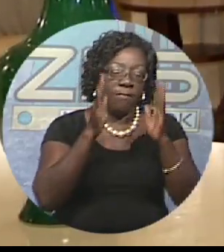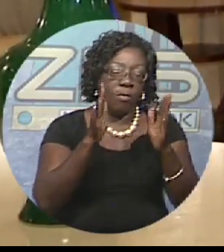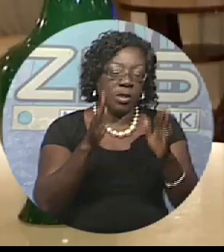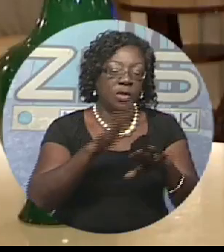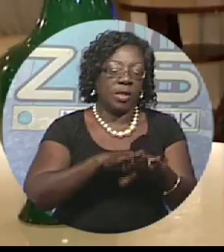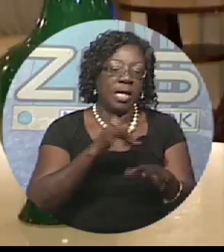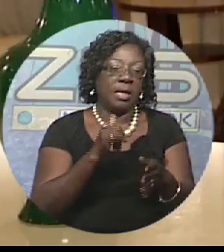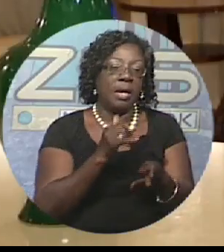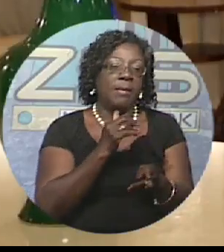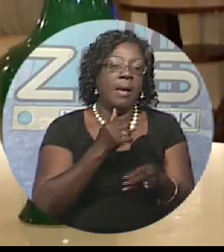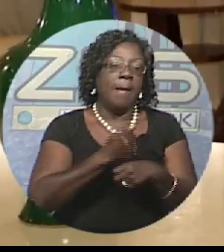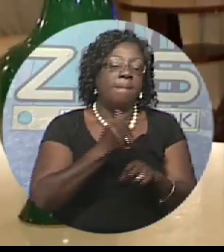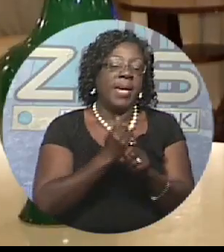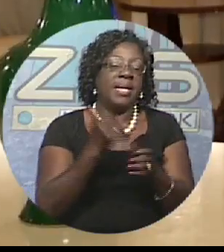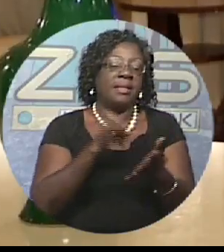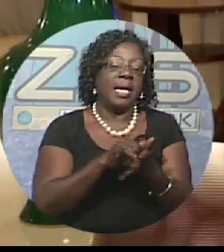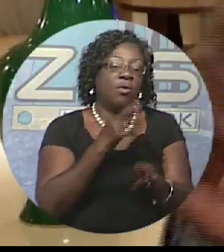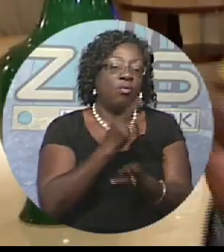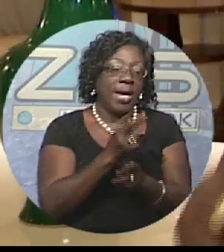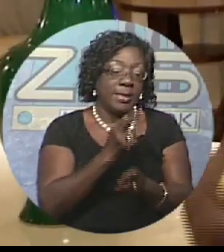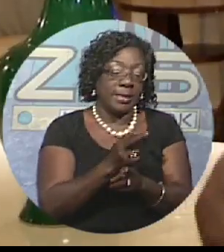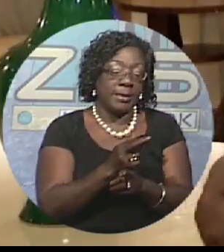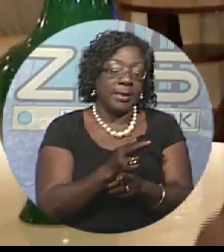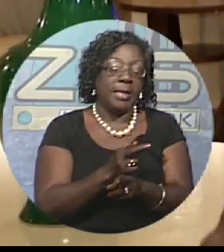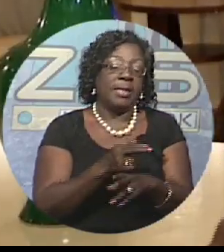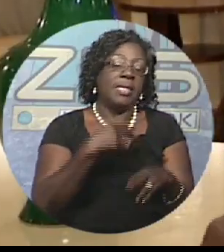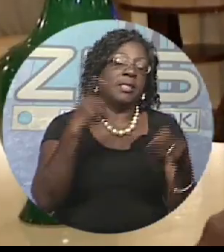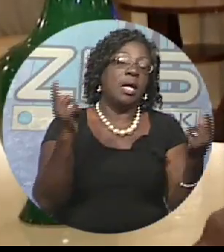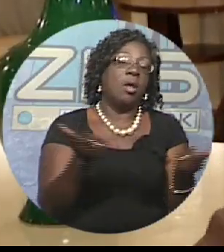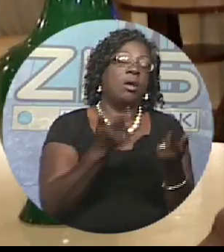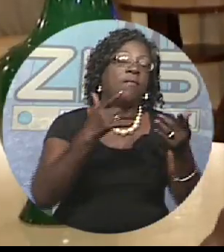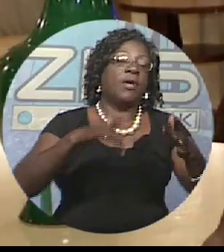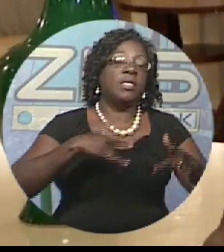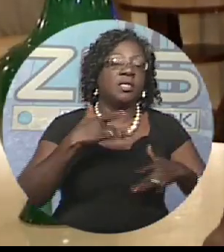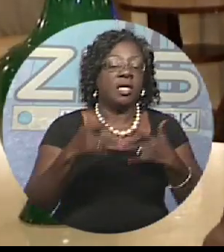that regard. So there's a whole series, and each of the union